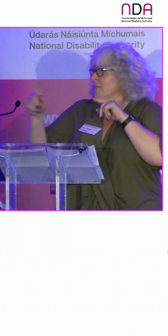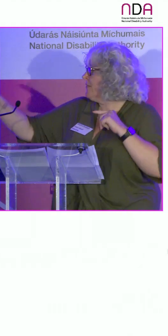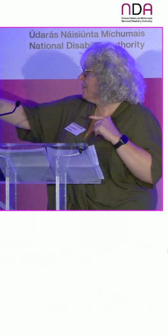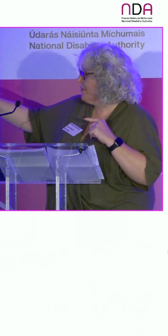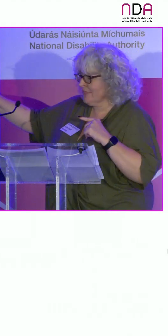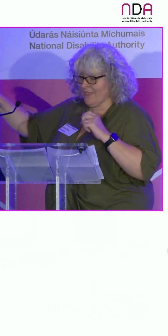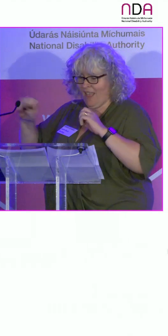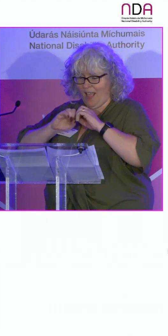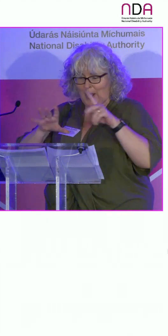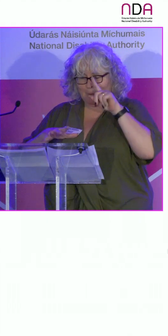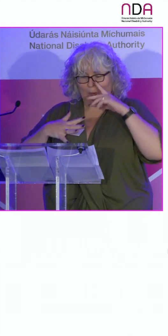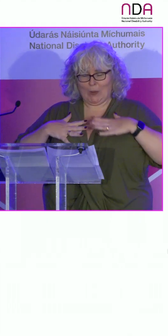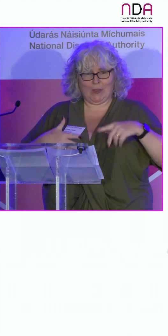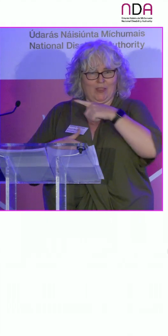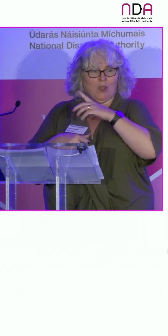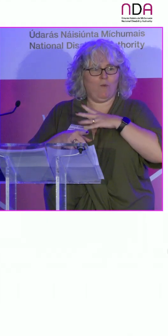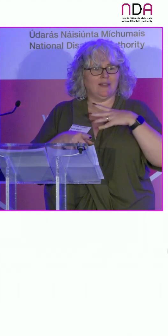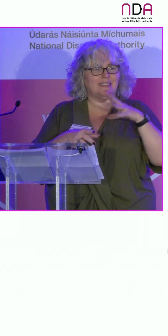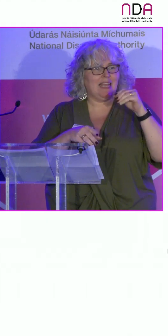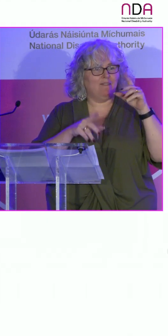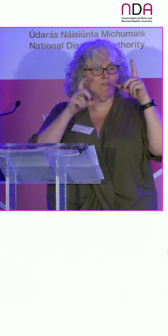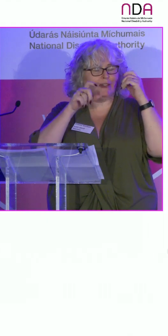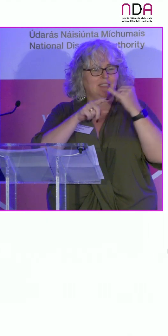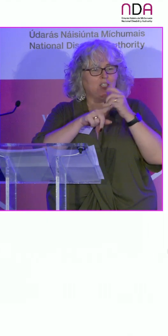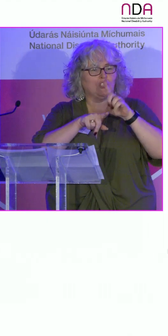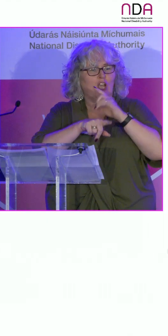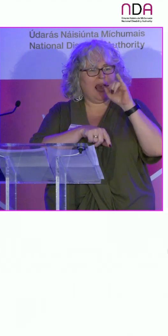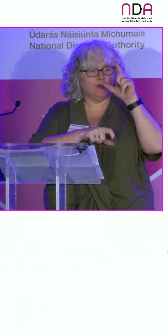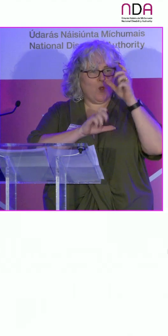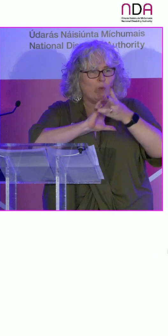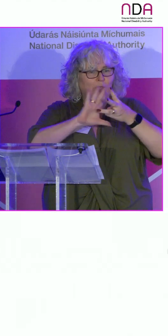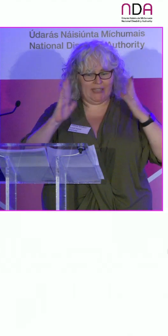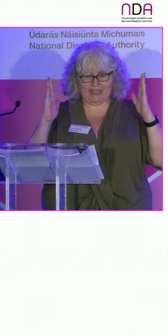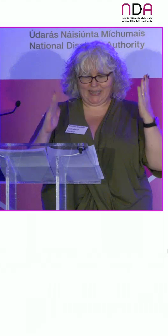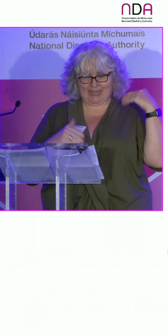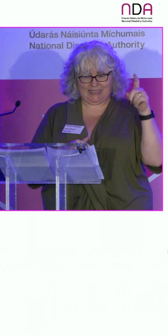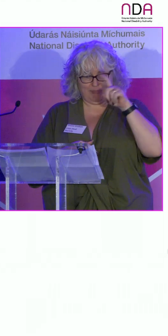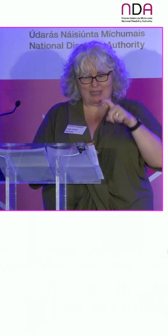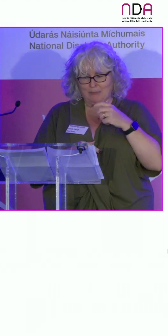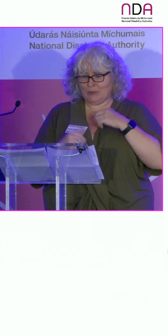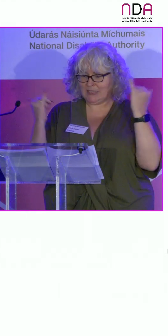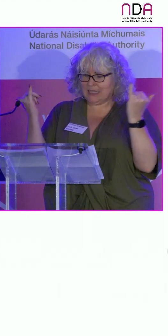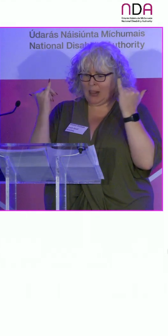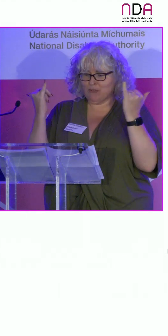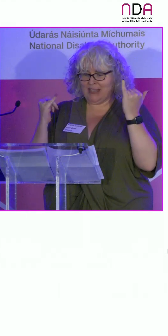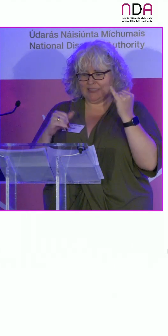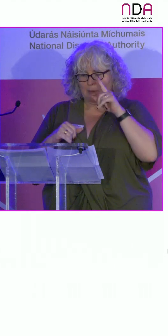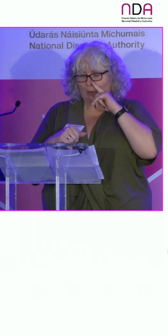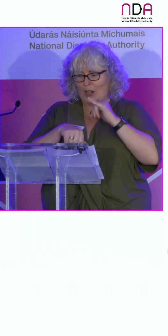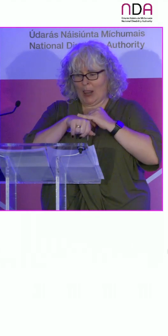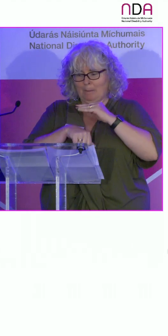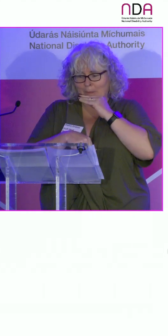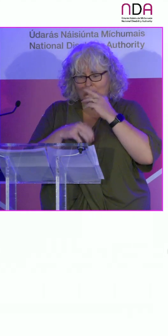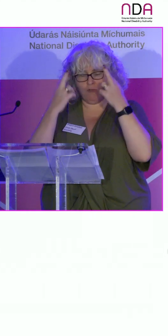Linked to Article 30. You can see this picture here. Blue is the colour within the colour. This was around ISL Awareness Week